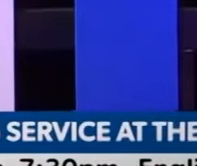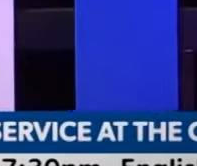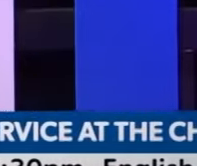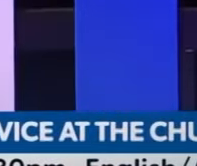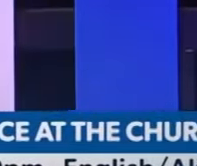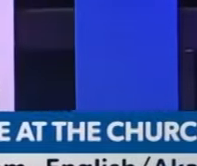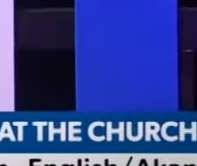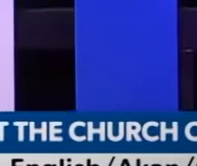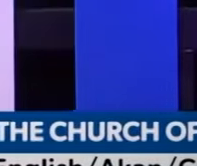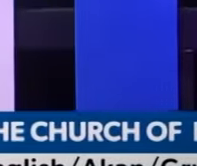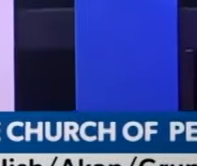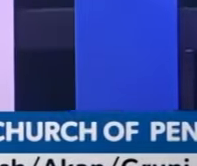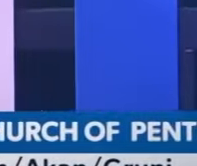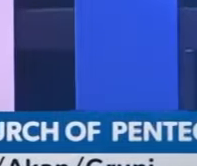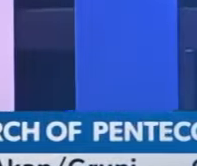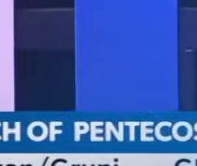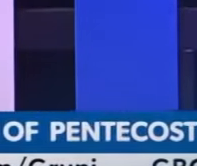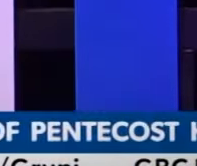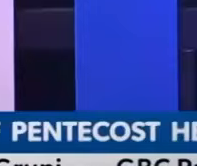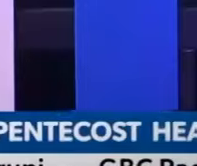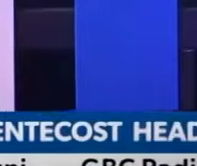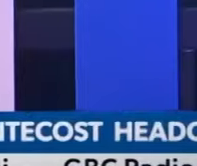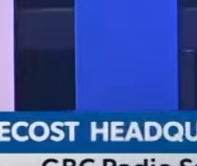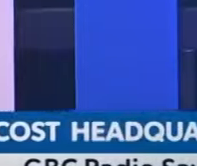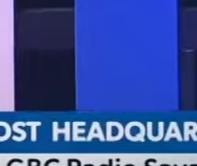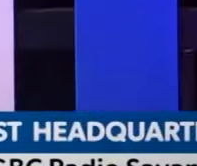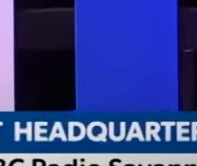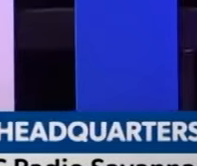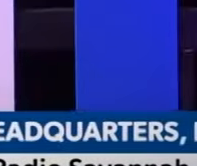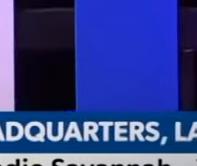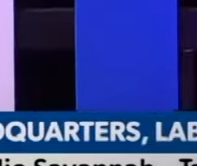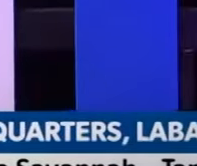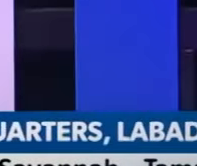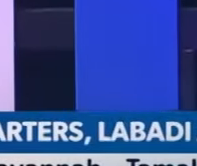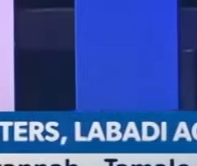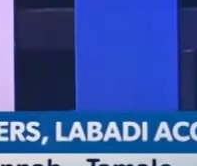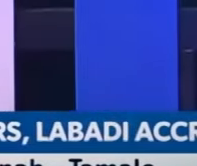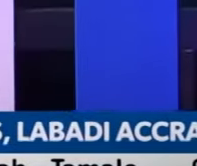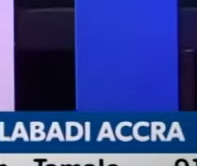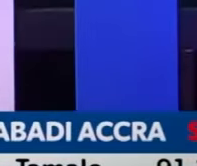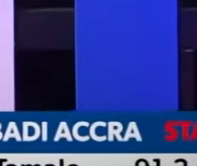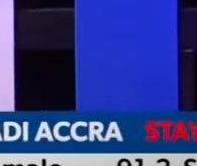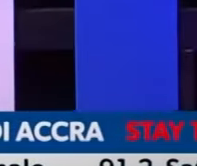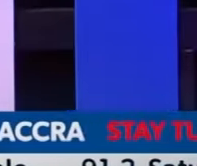32 and 31 try and remind us I like this particular